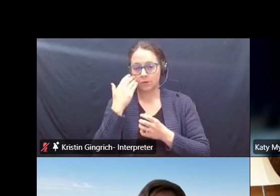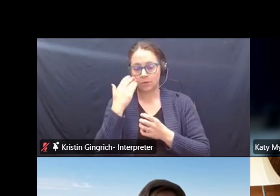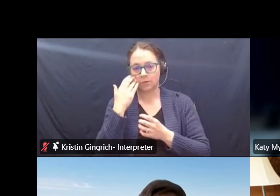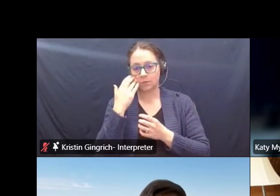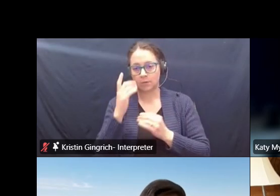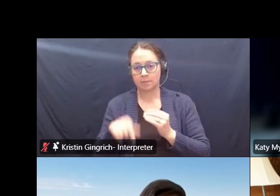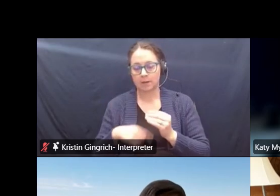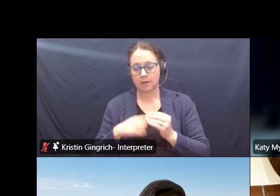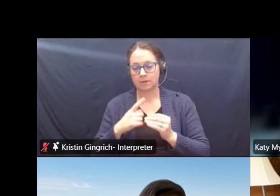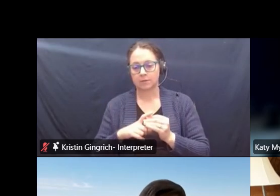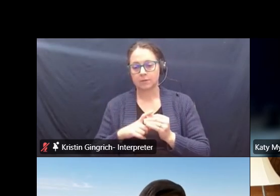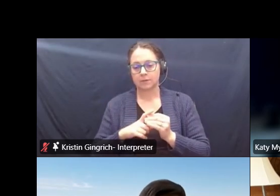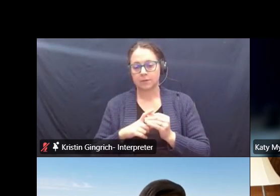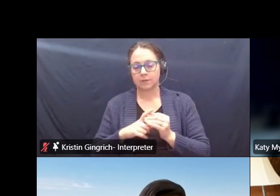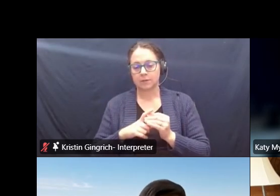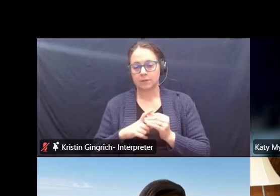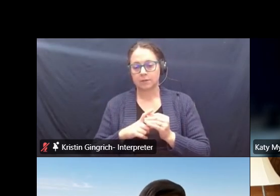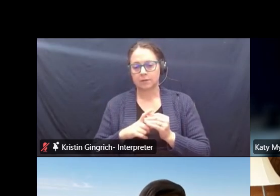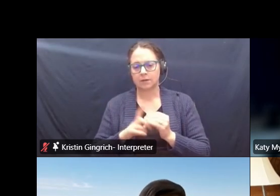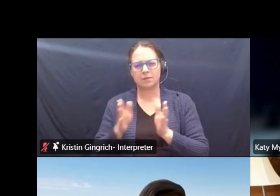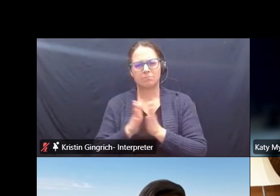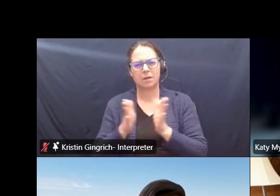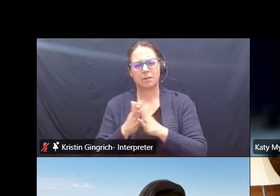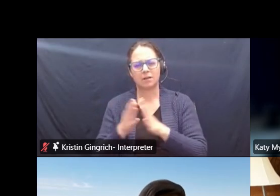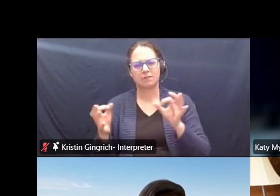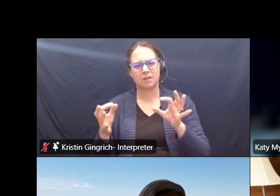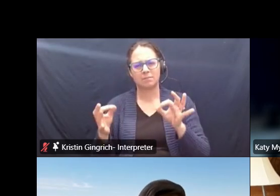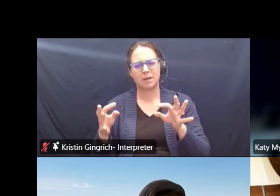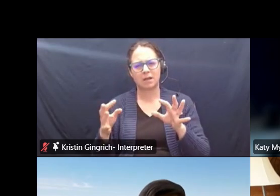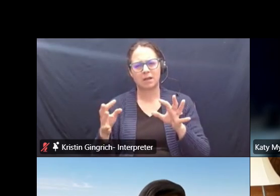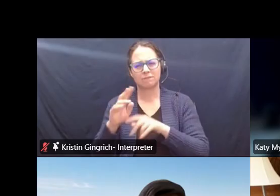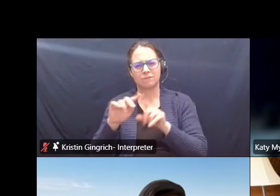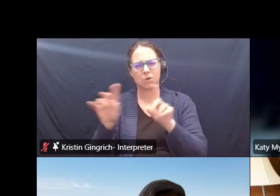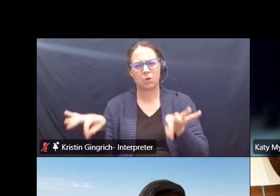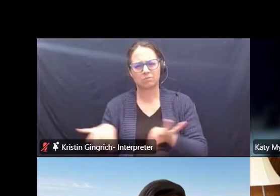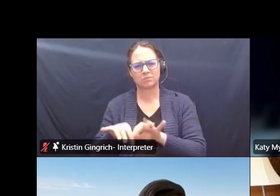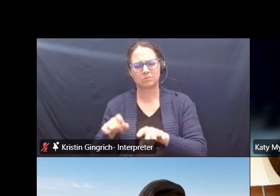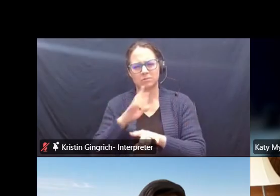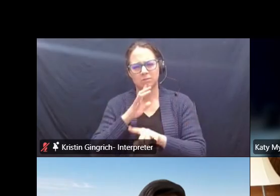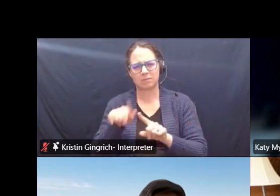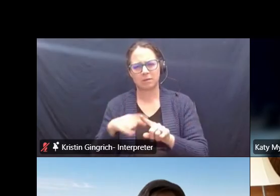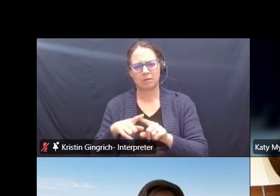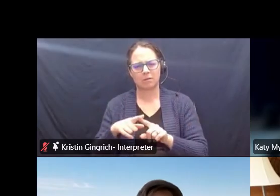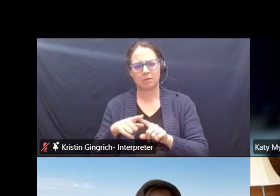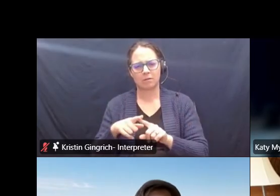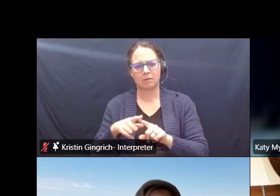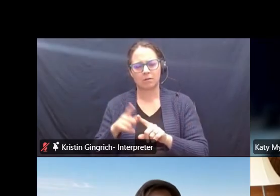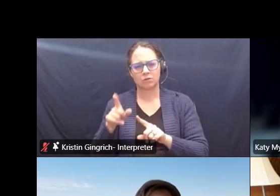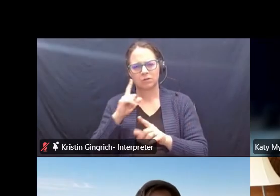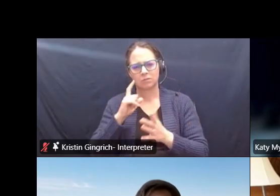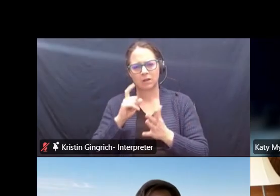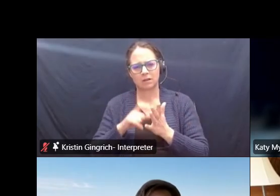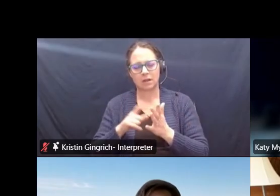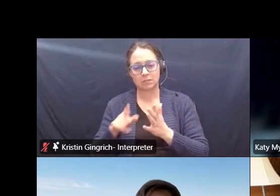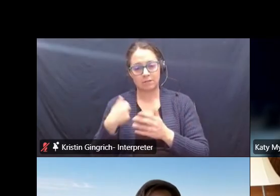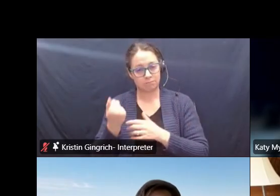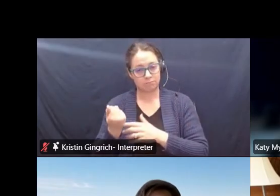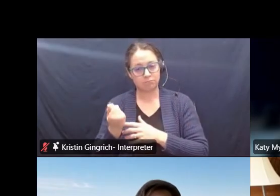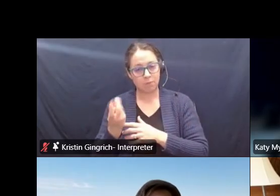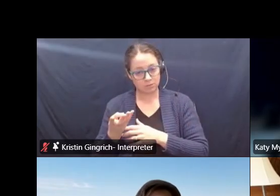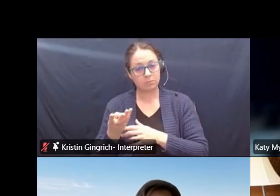about these public feedback forums that you're having. You've acknowledged that there's multiple of